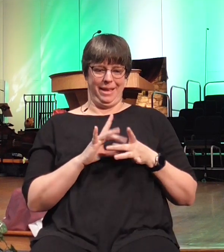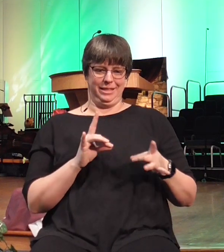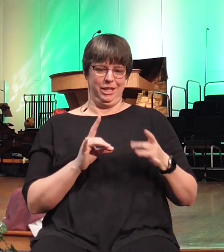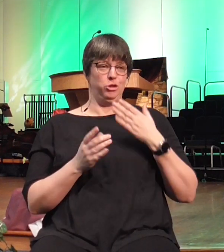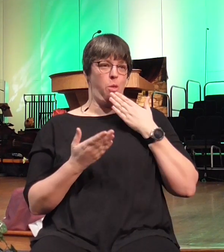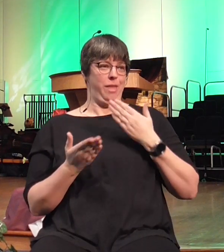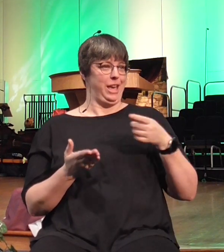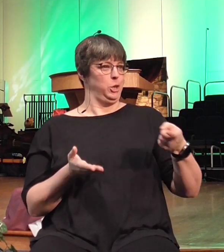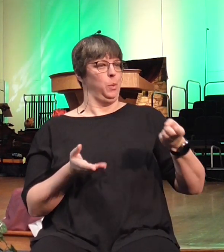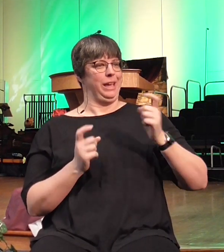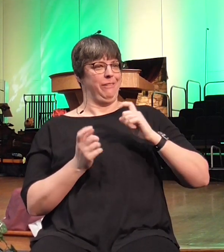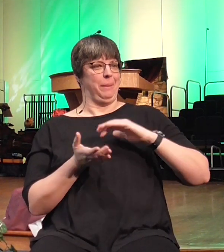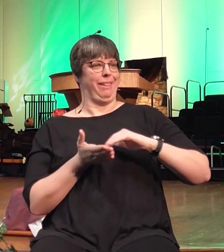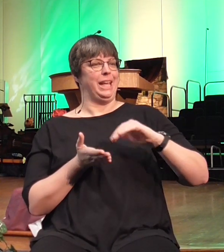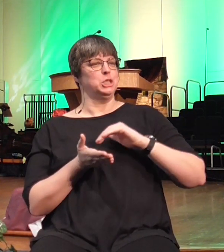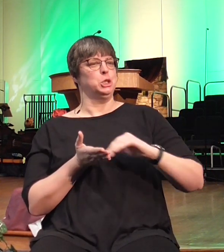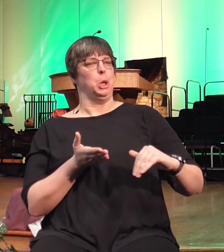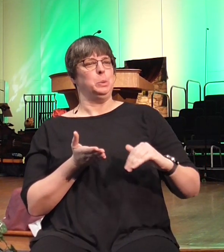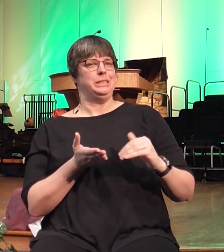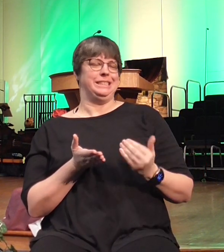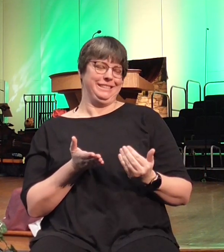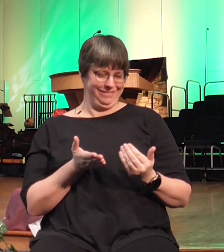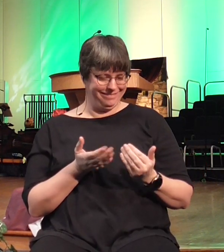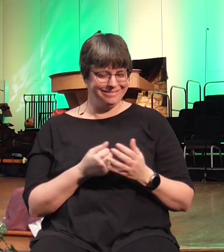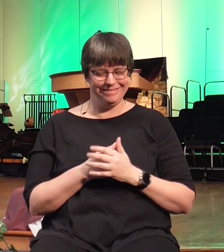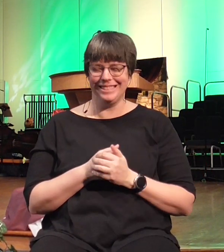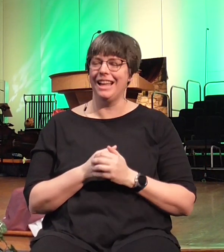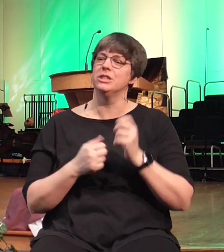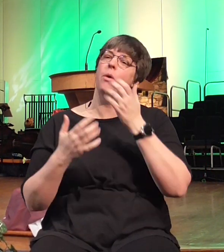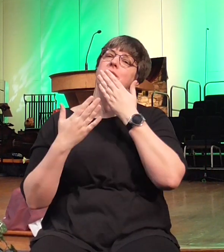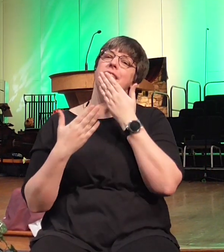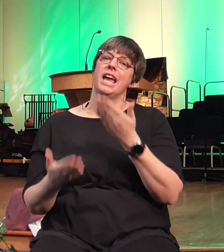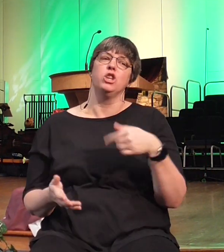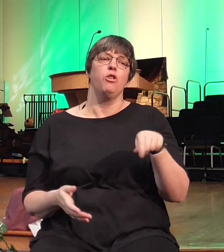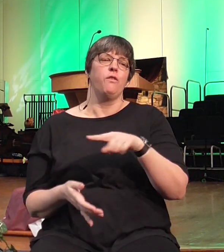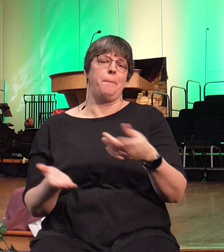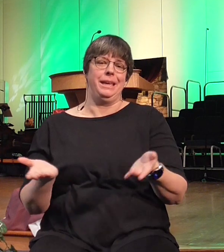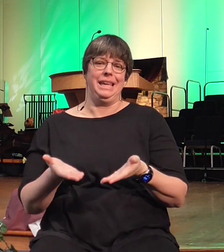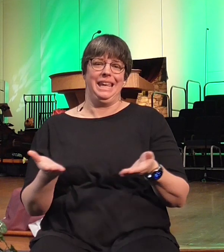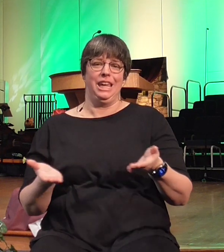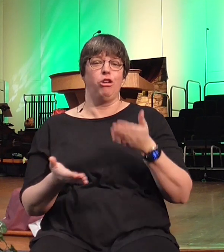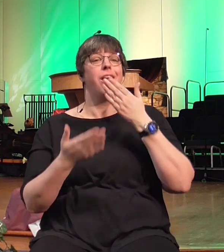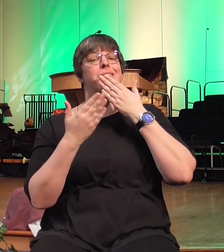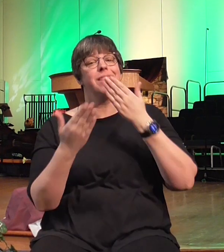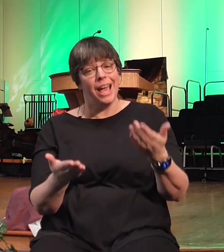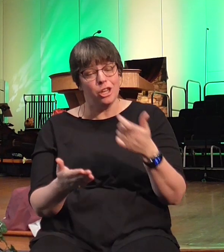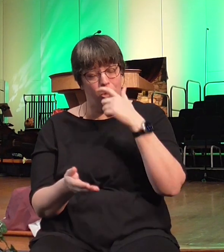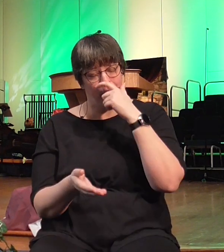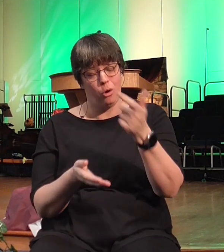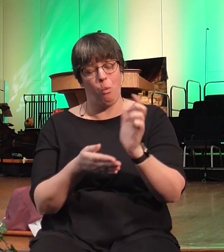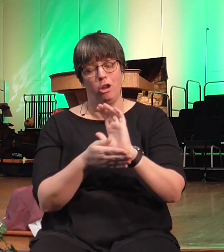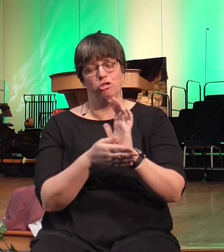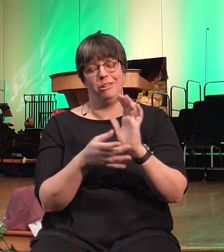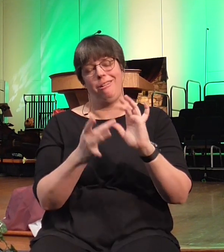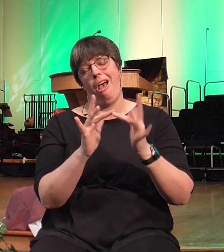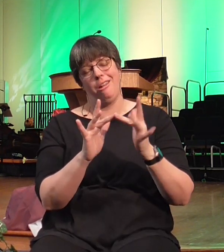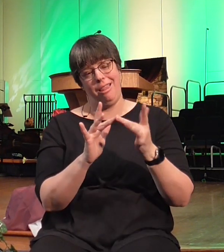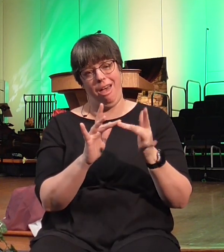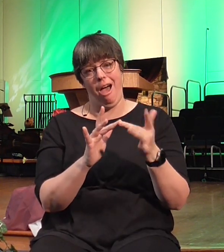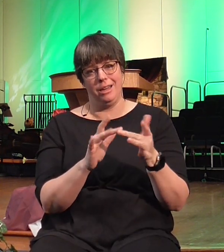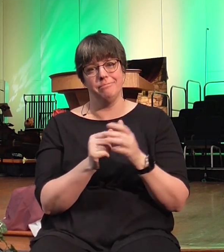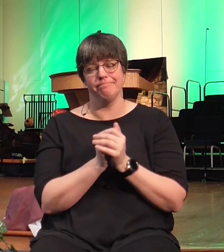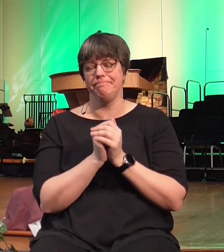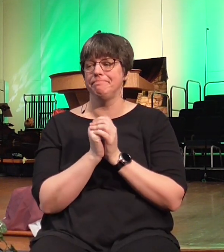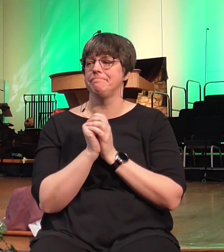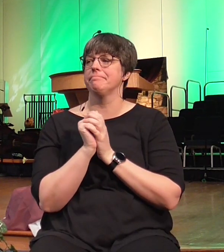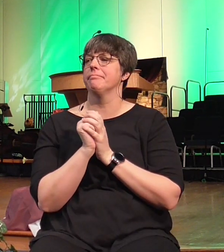excuse to revisit that. And thank you for being here, beloved ones. Thank you for those of you watching online. You're a treasure as